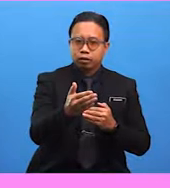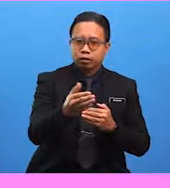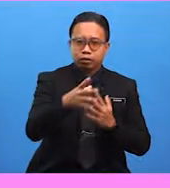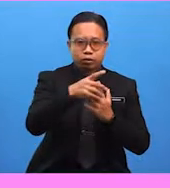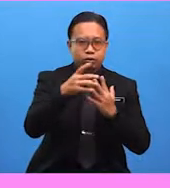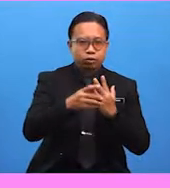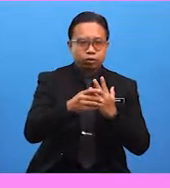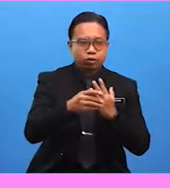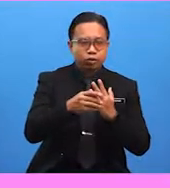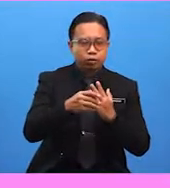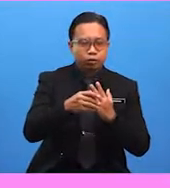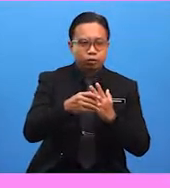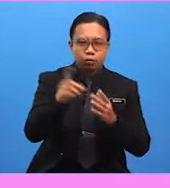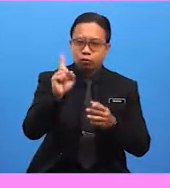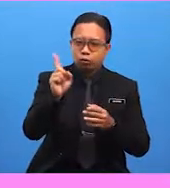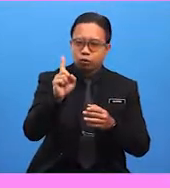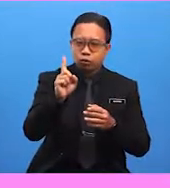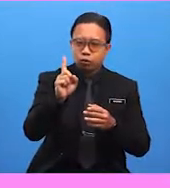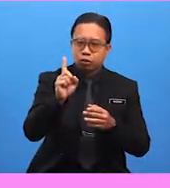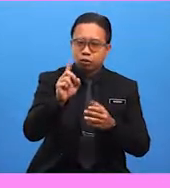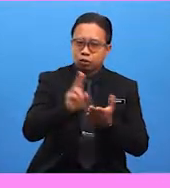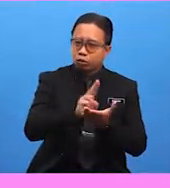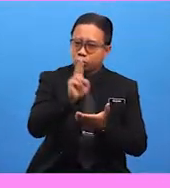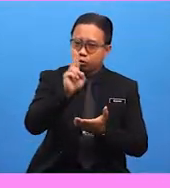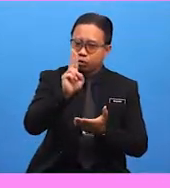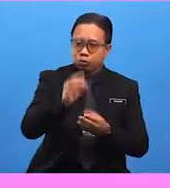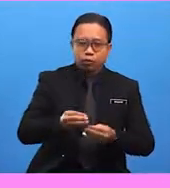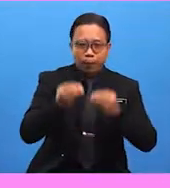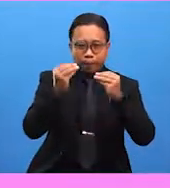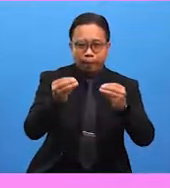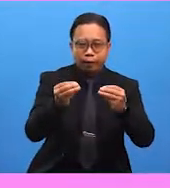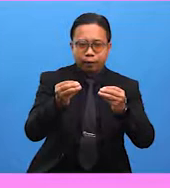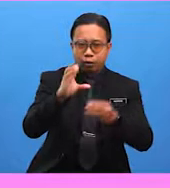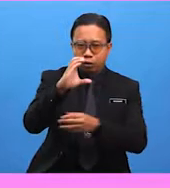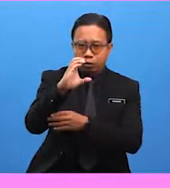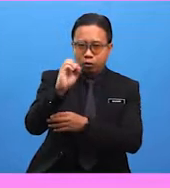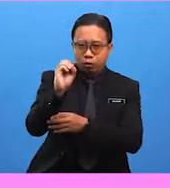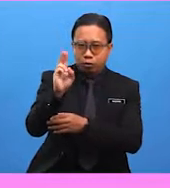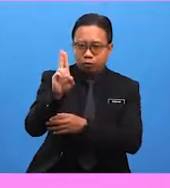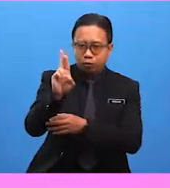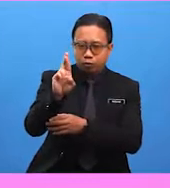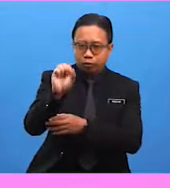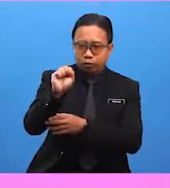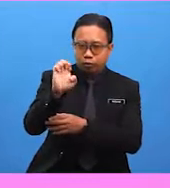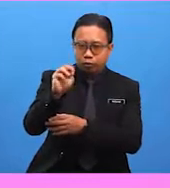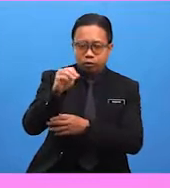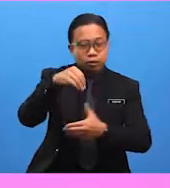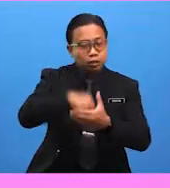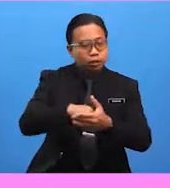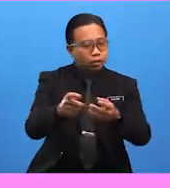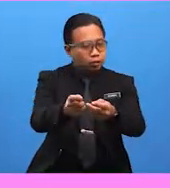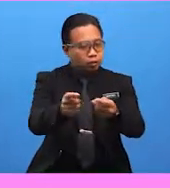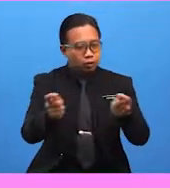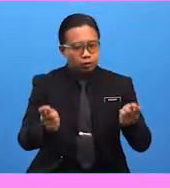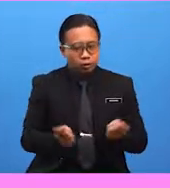decide which institution offers the best courses in that area.